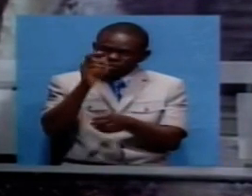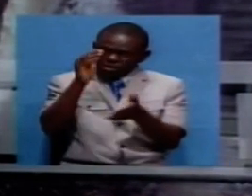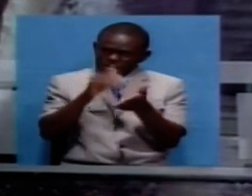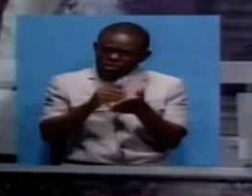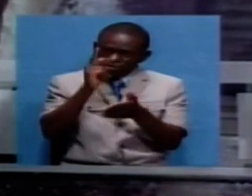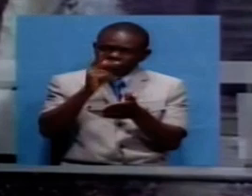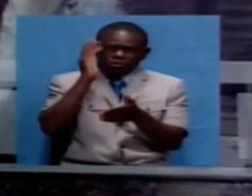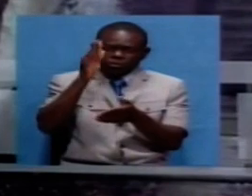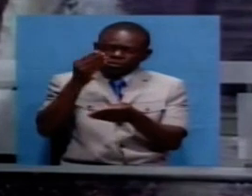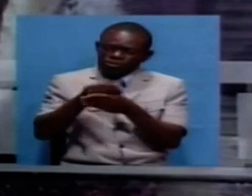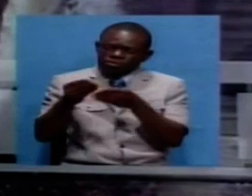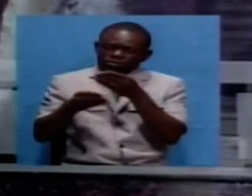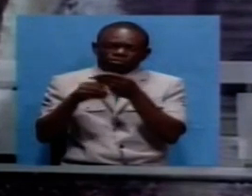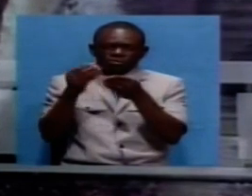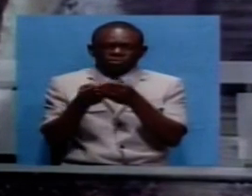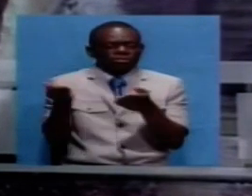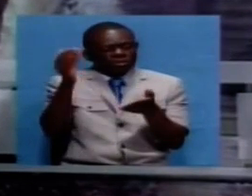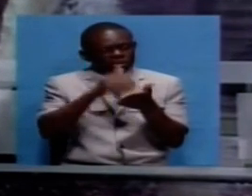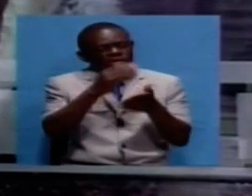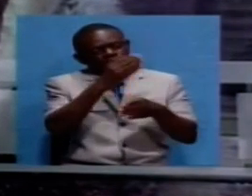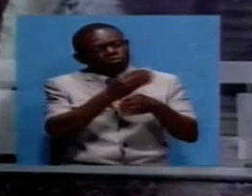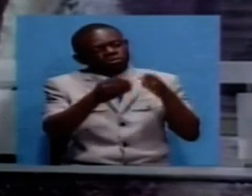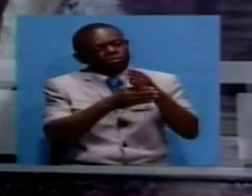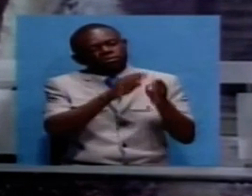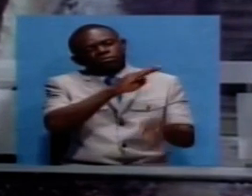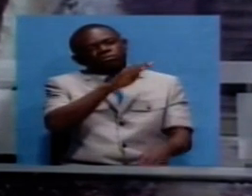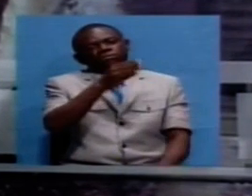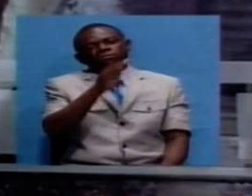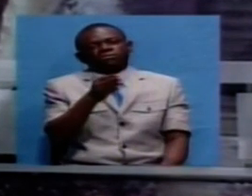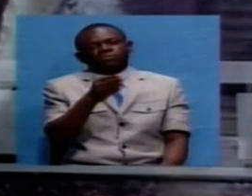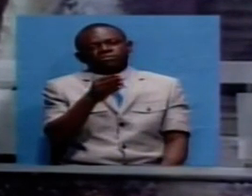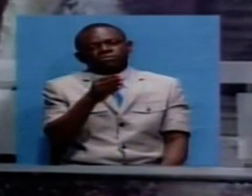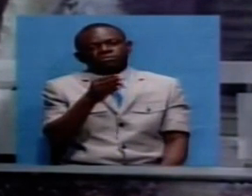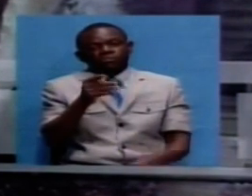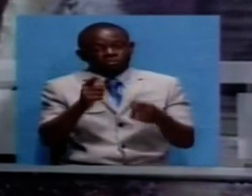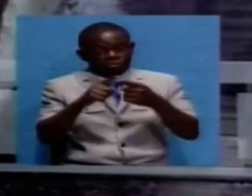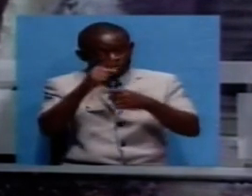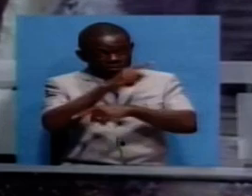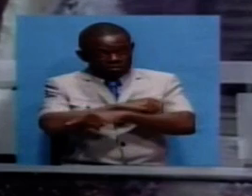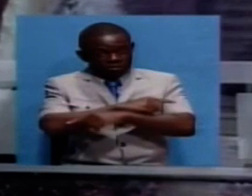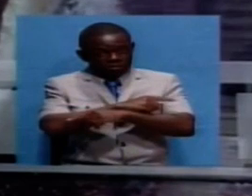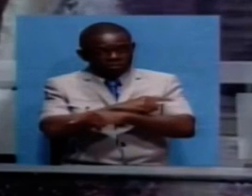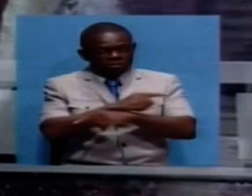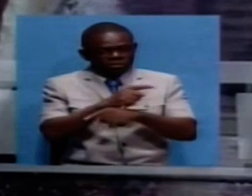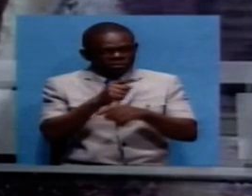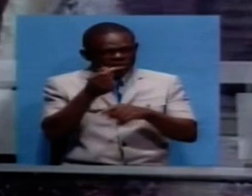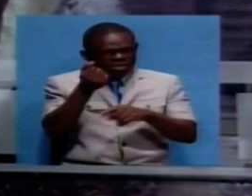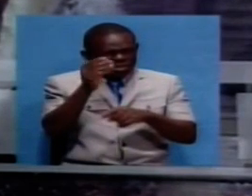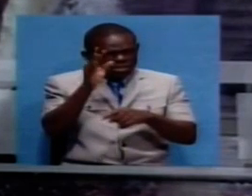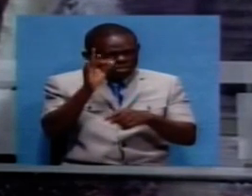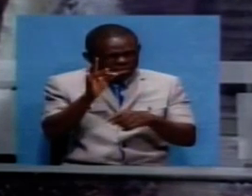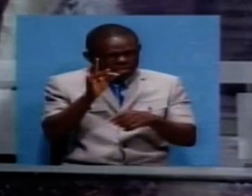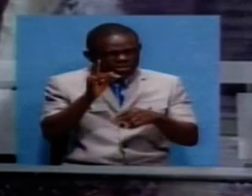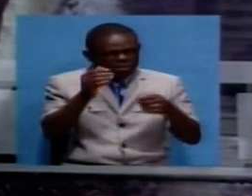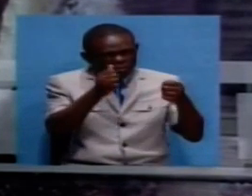reconstruction of Lusaka City Market. This has been revealed today when President Edgar Lungu met with 18 chief executive officers of